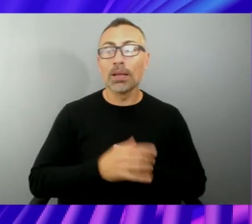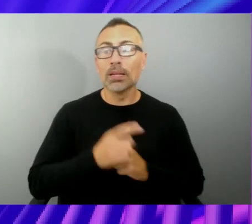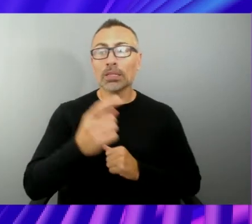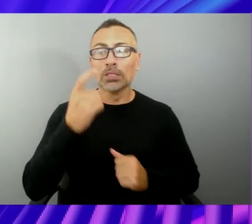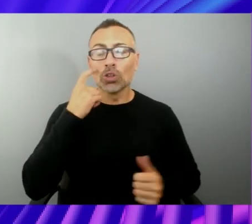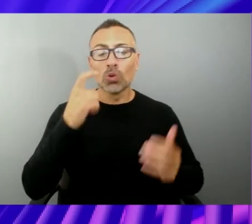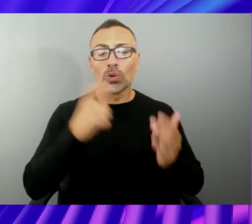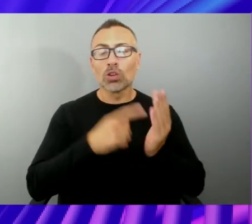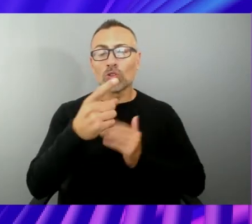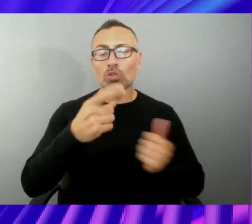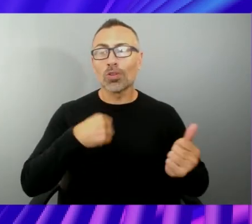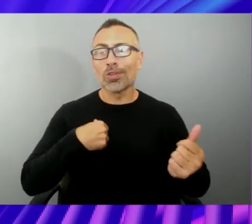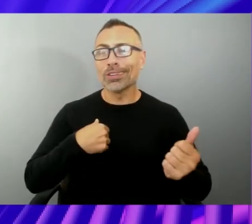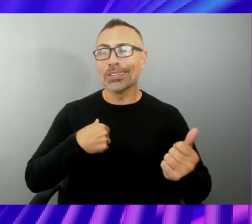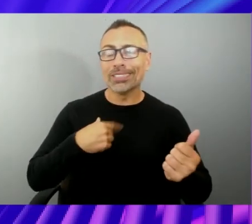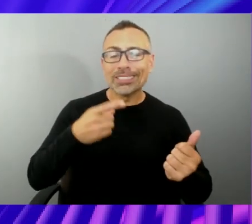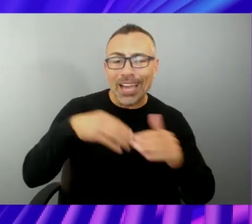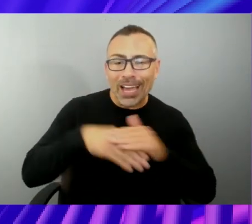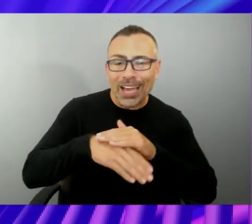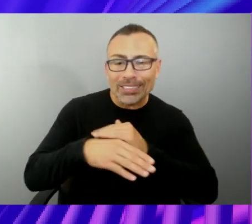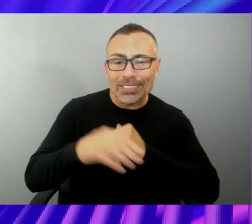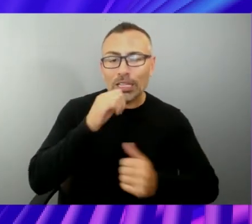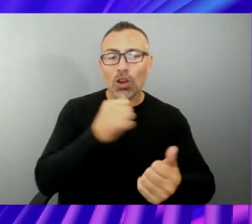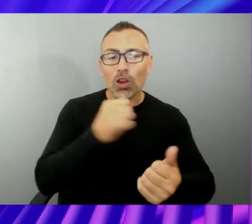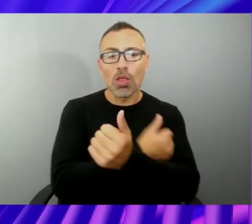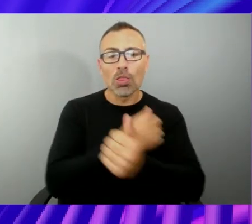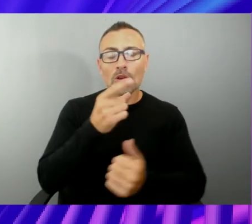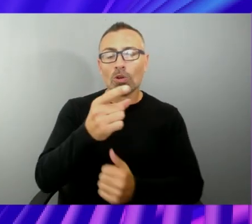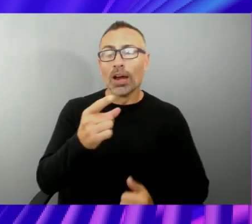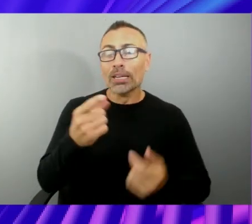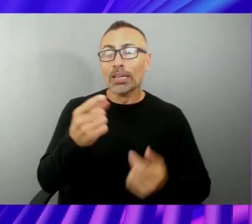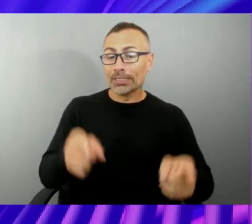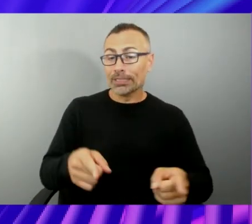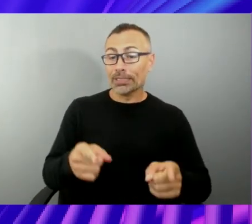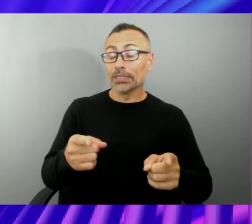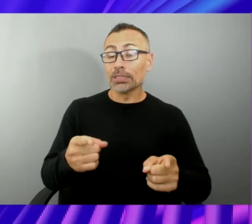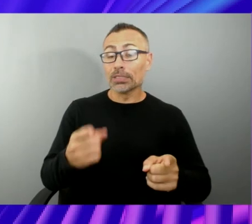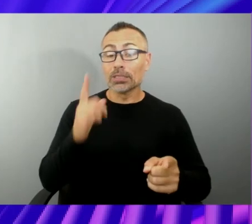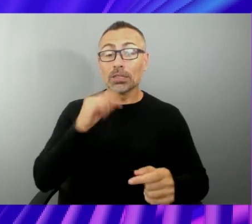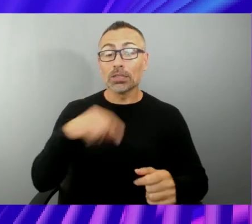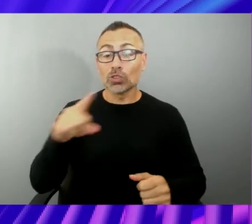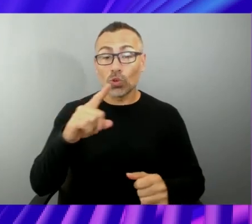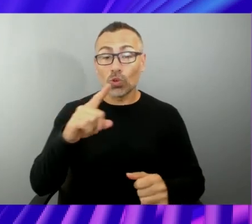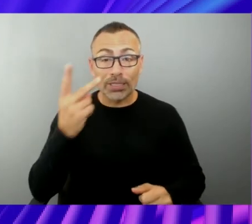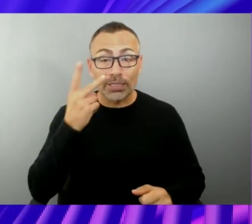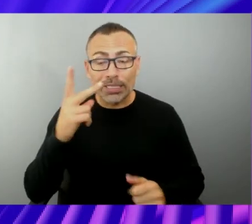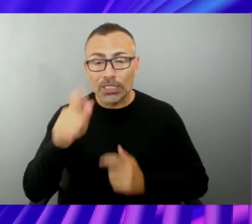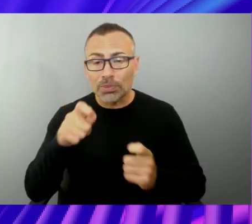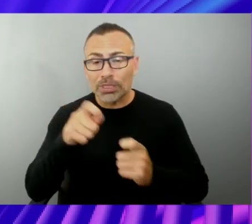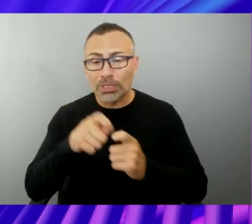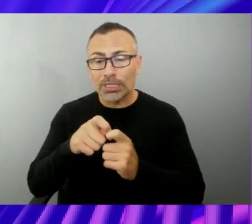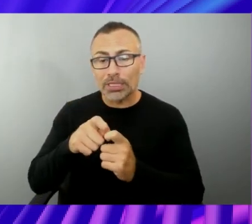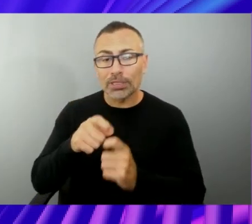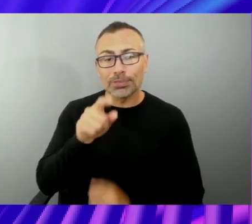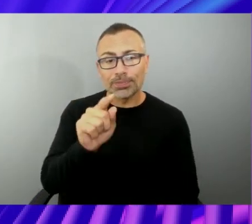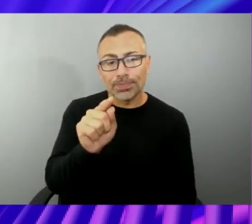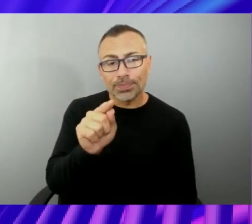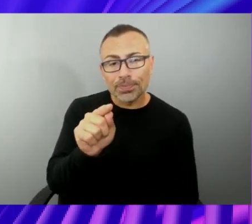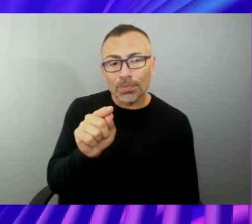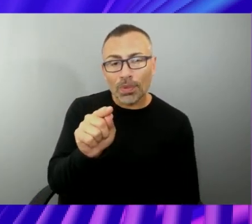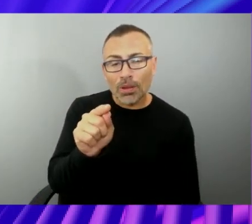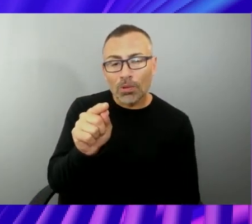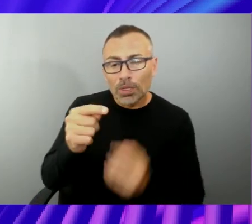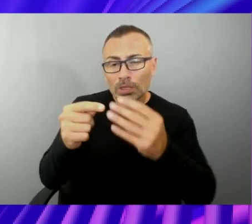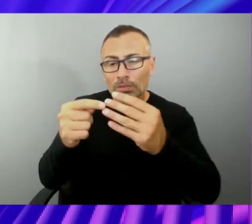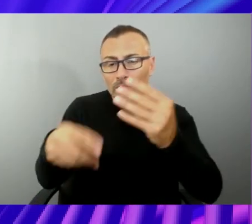access instance credential exfiltration, this particular finding. So if we scroll down